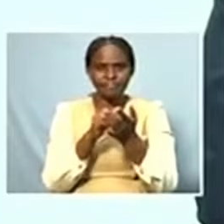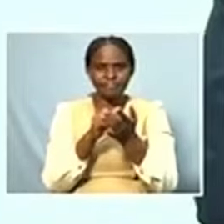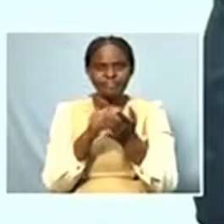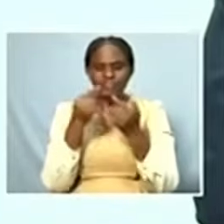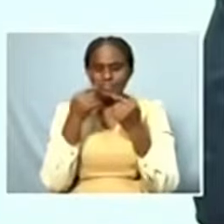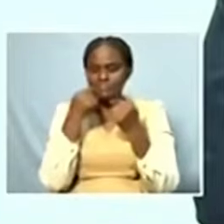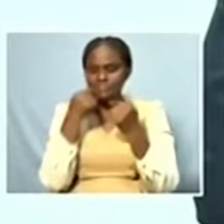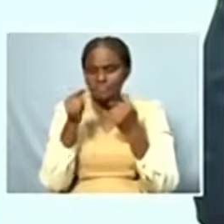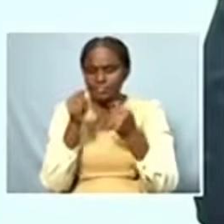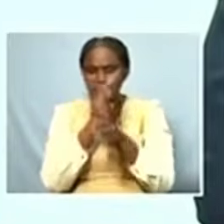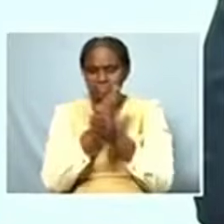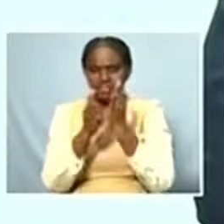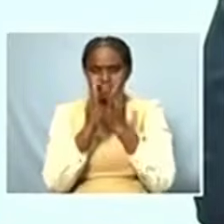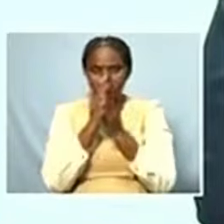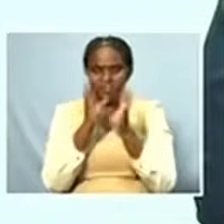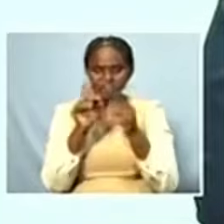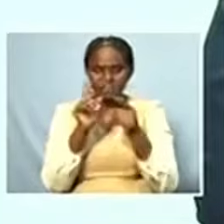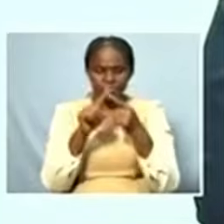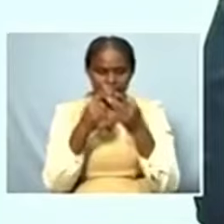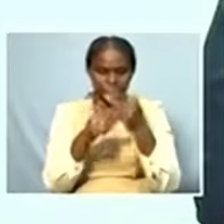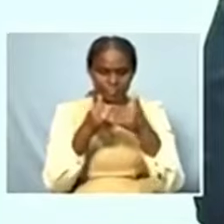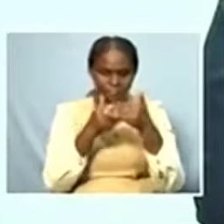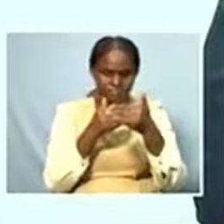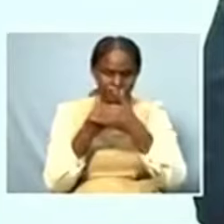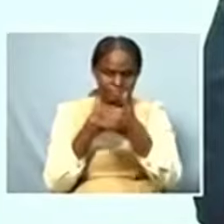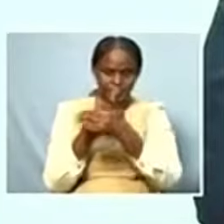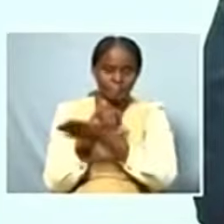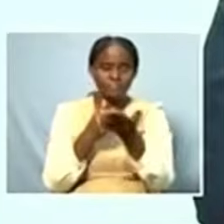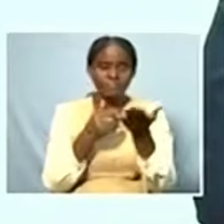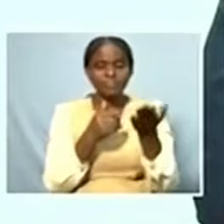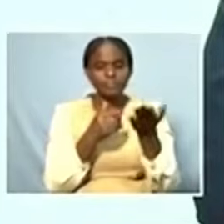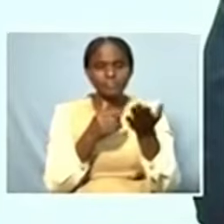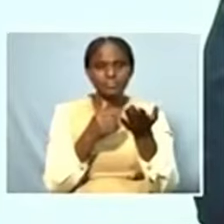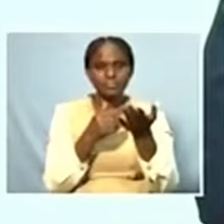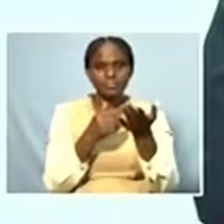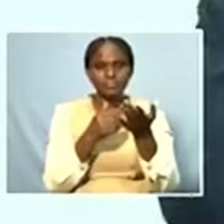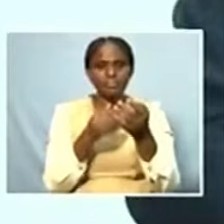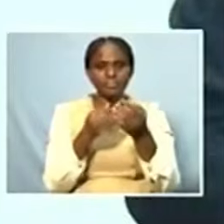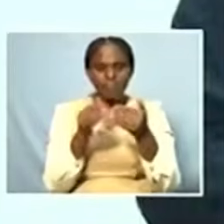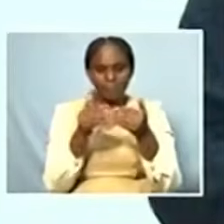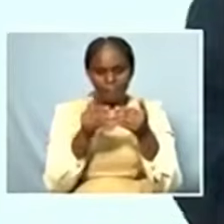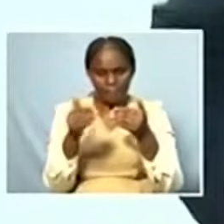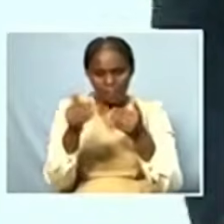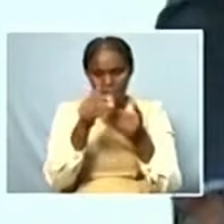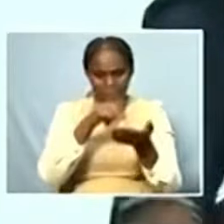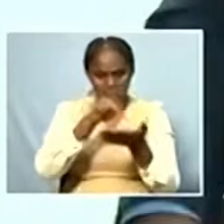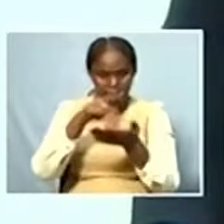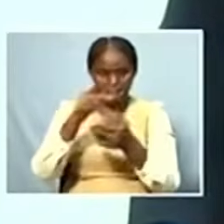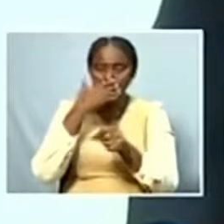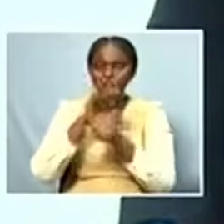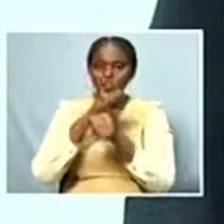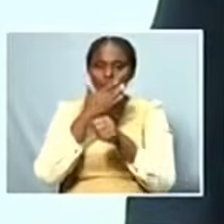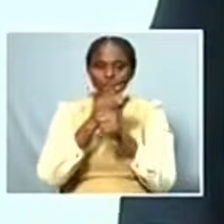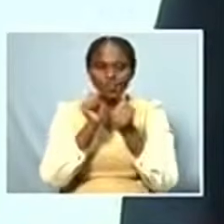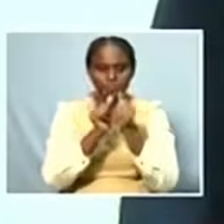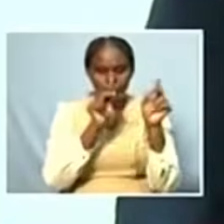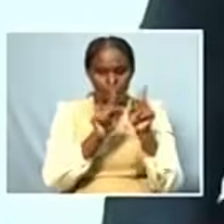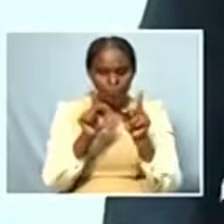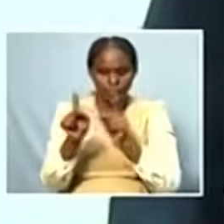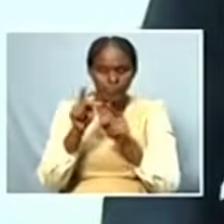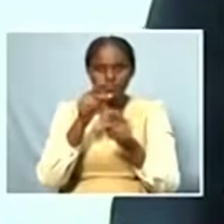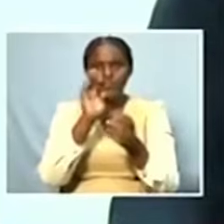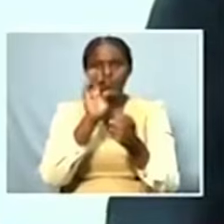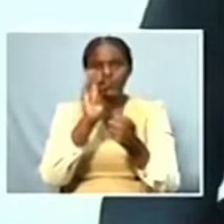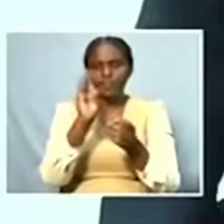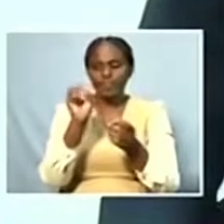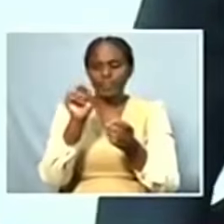tell the contractors to extend the advance payment guarantees and the performance bonds.